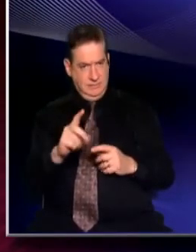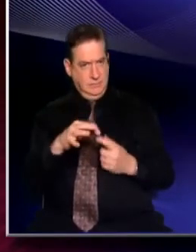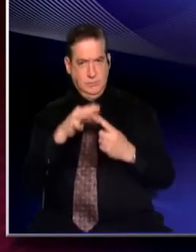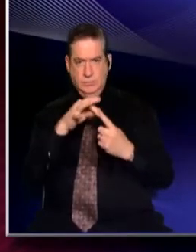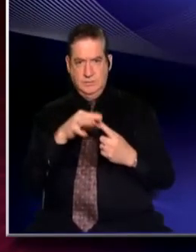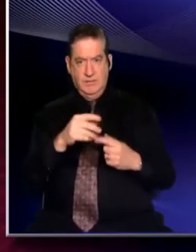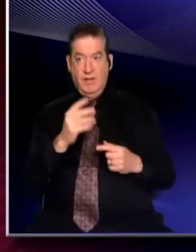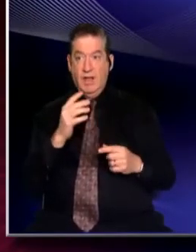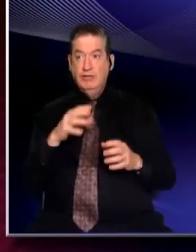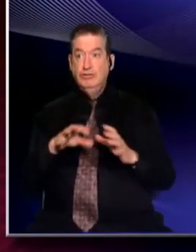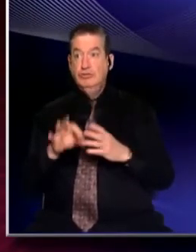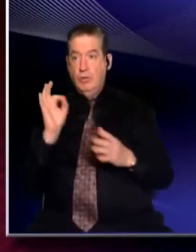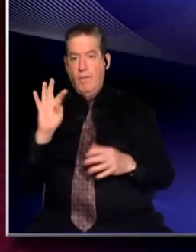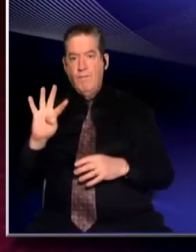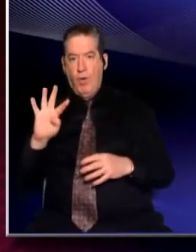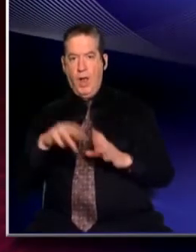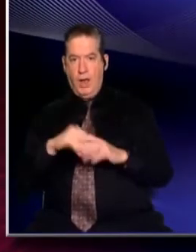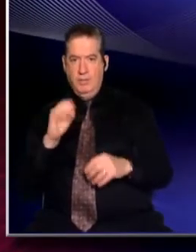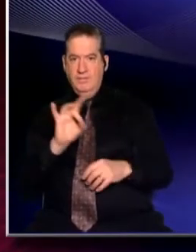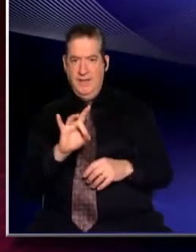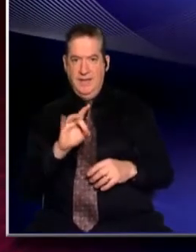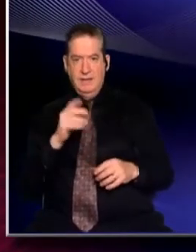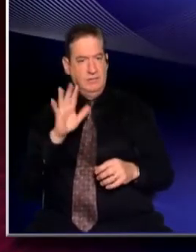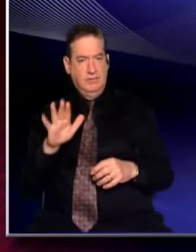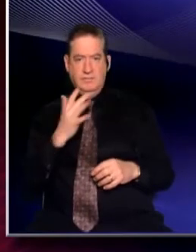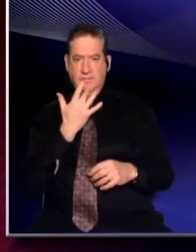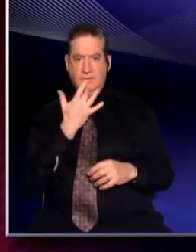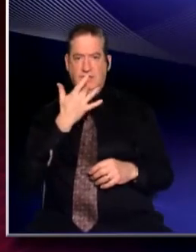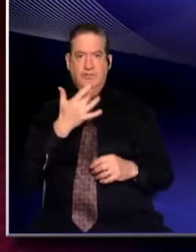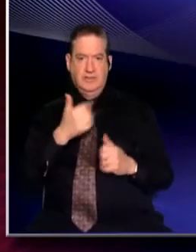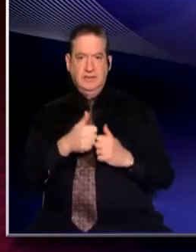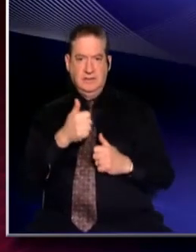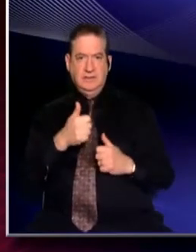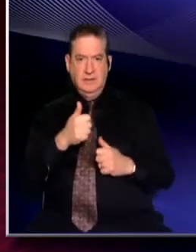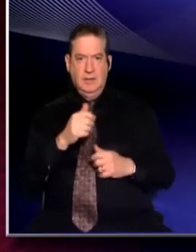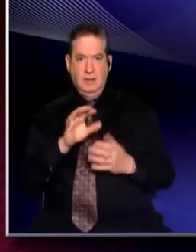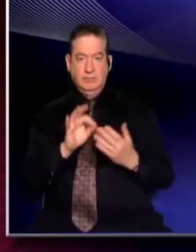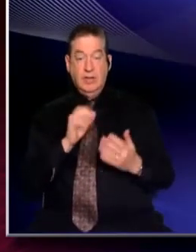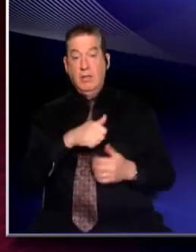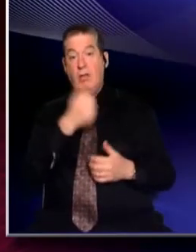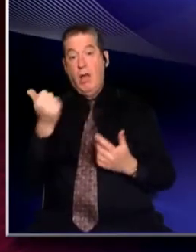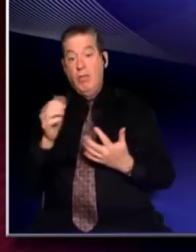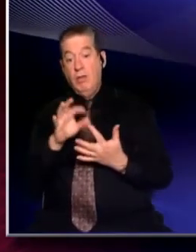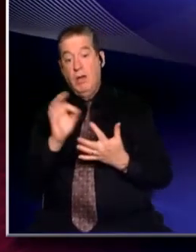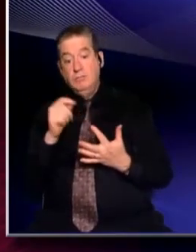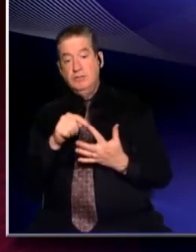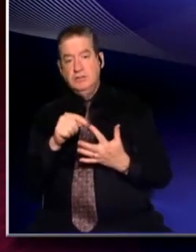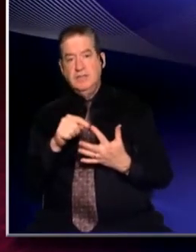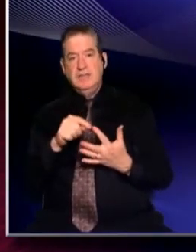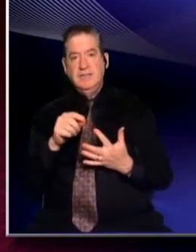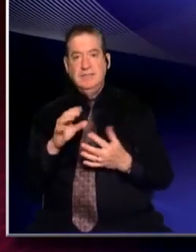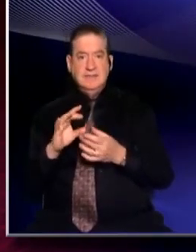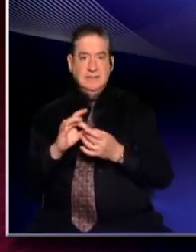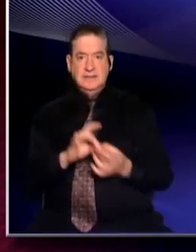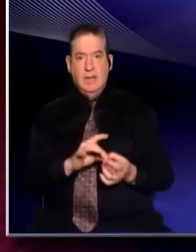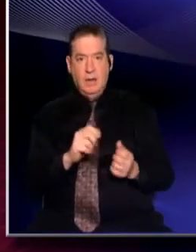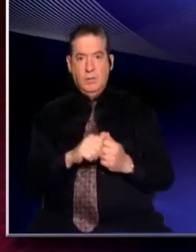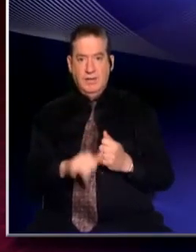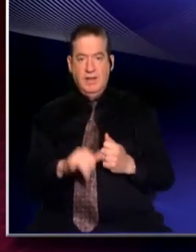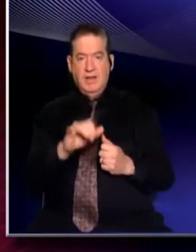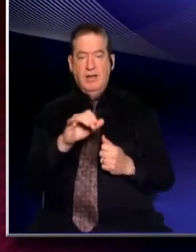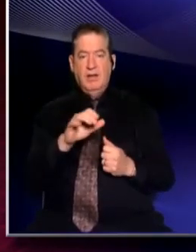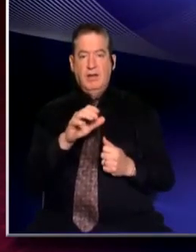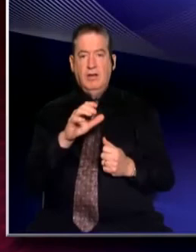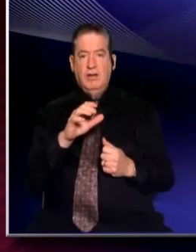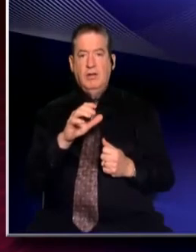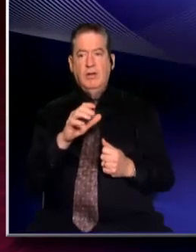the 8 participants in the survey as their favorite option. The other option that, interestingly enough, came that tied with that, or nearly